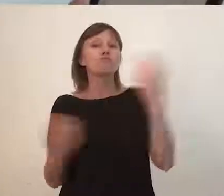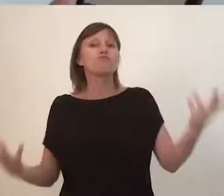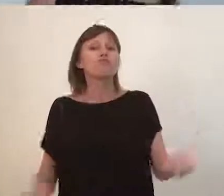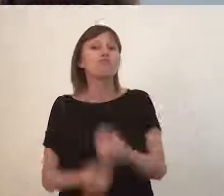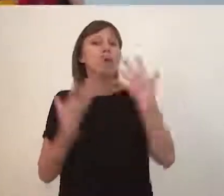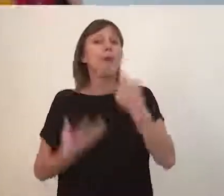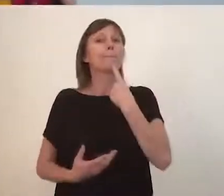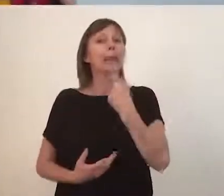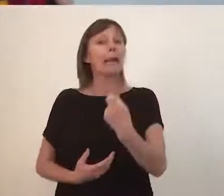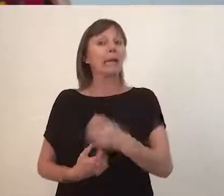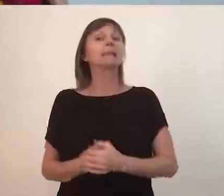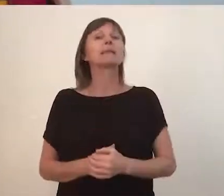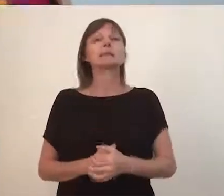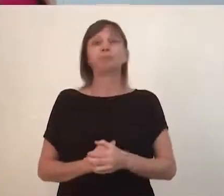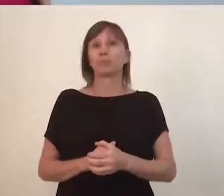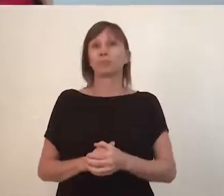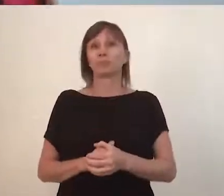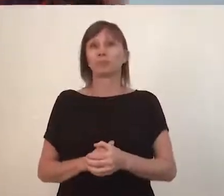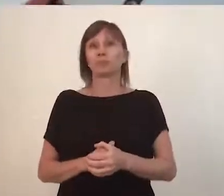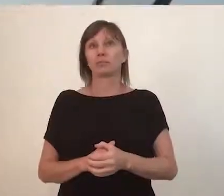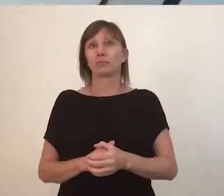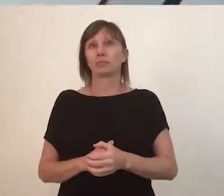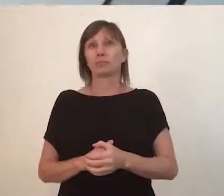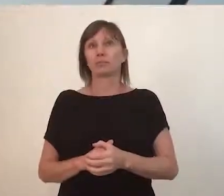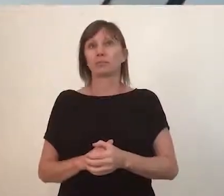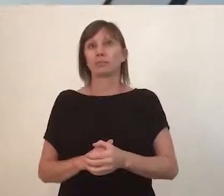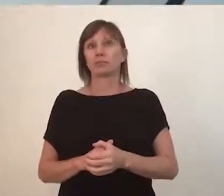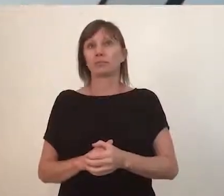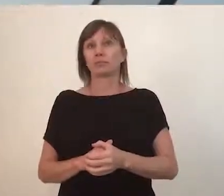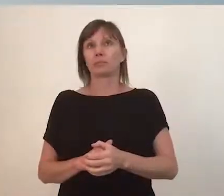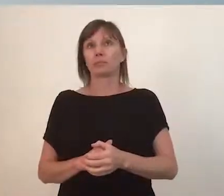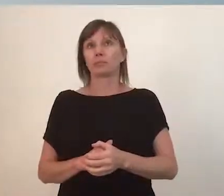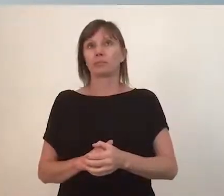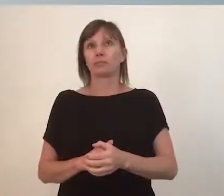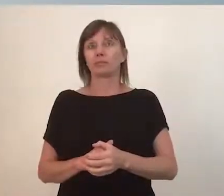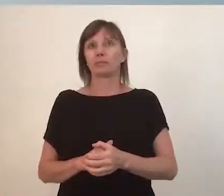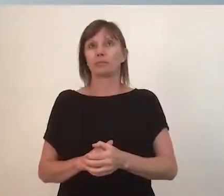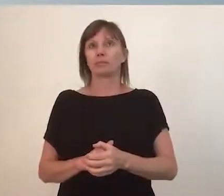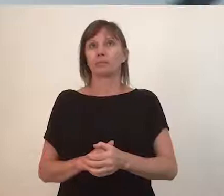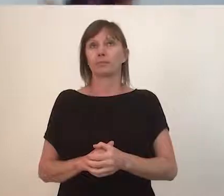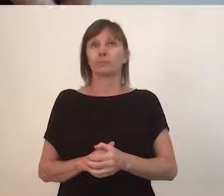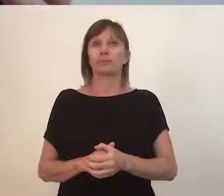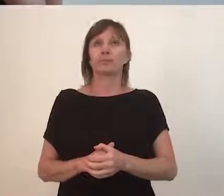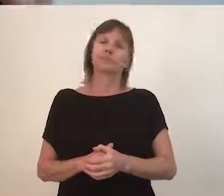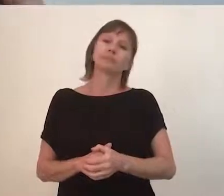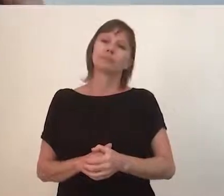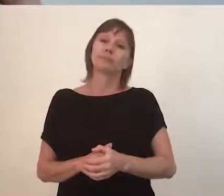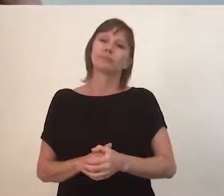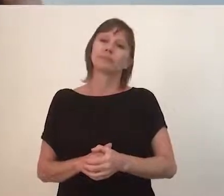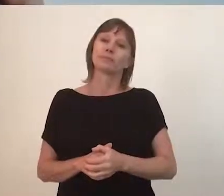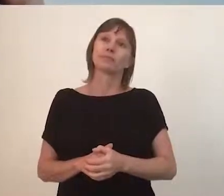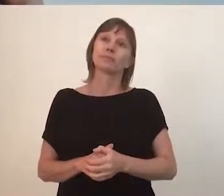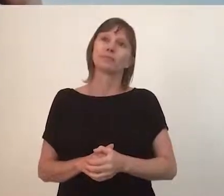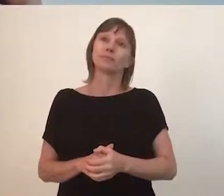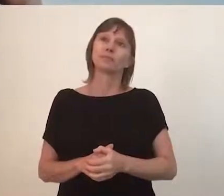good. And now I'm gonna dip into this really nice bright pink and then just put it on my brush and then create the rest of the